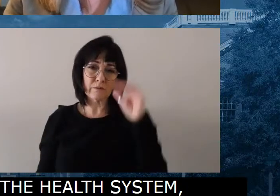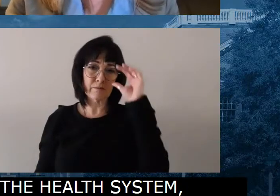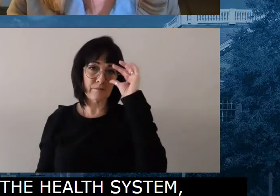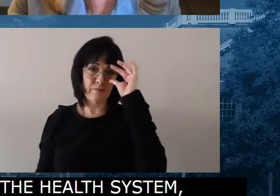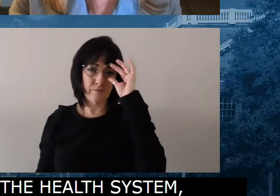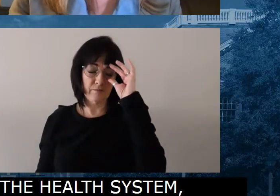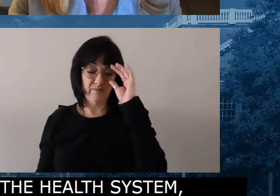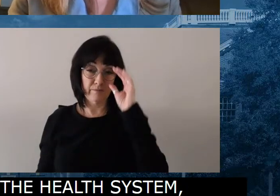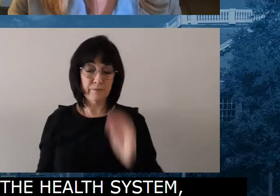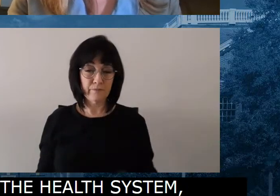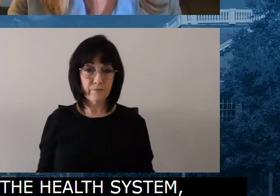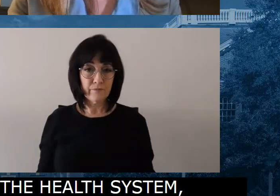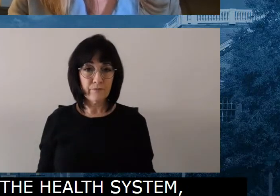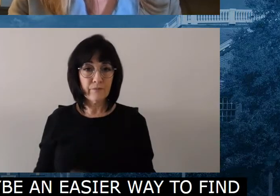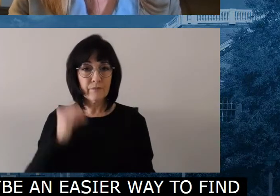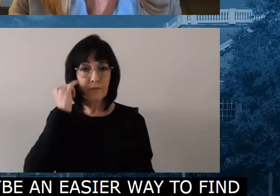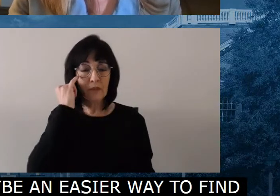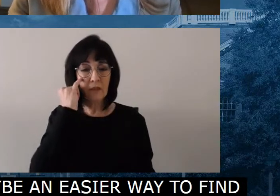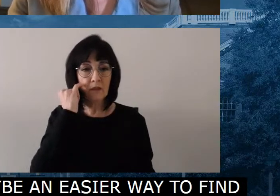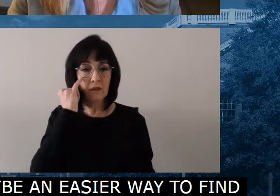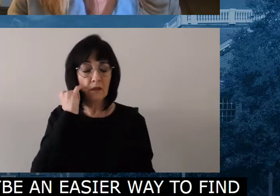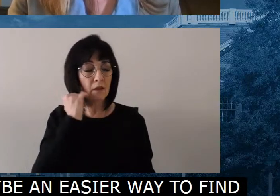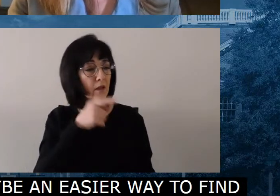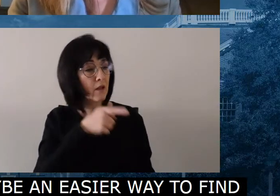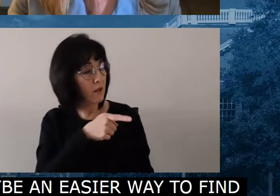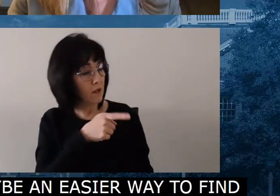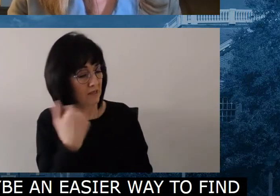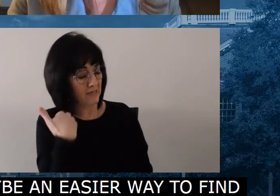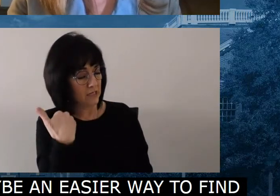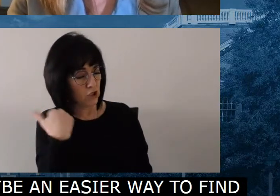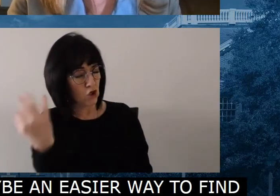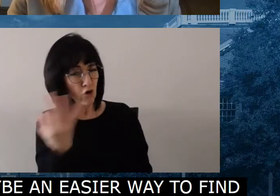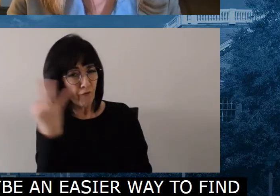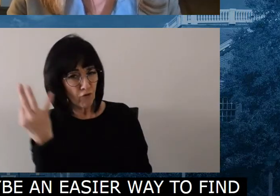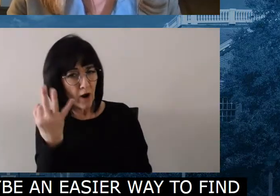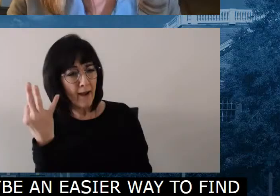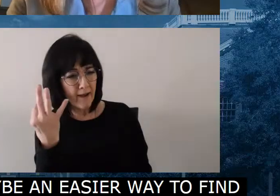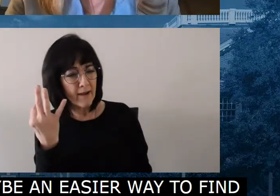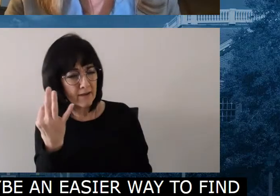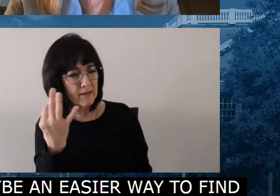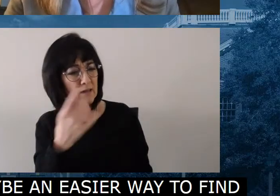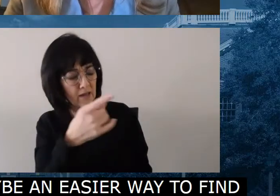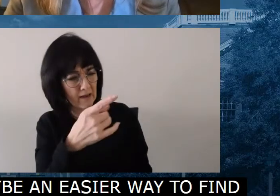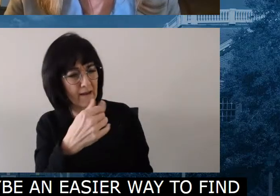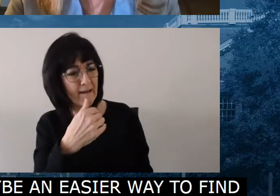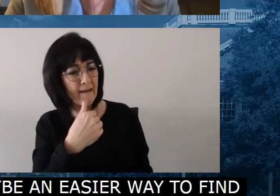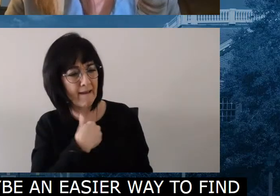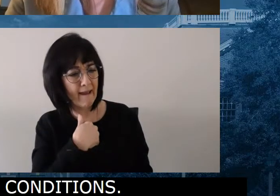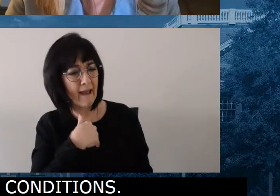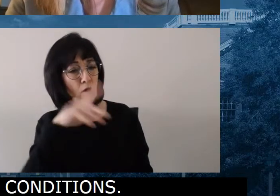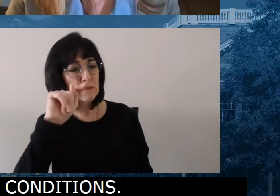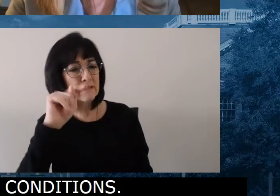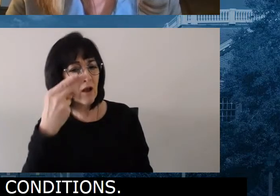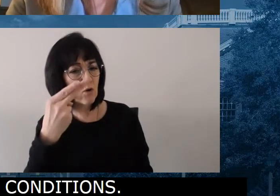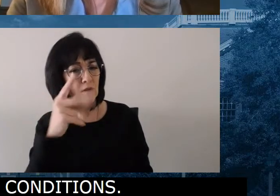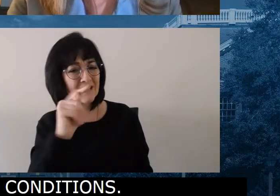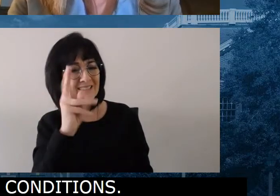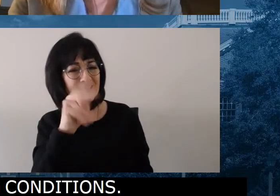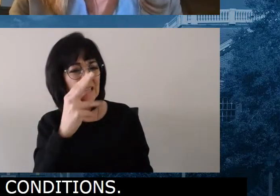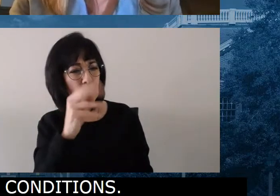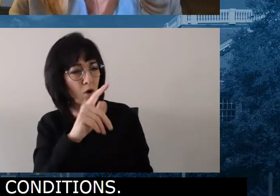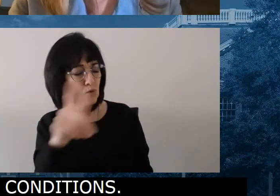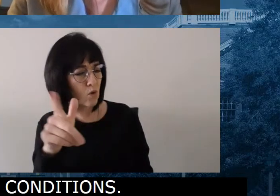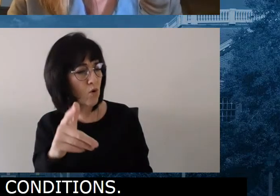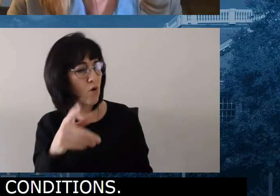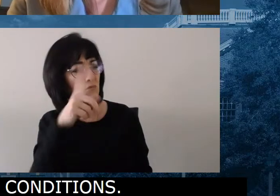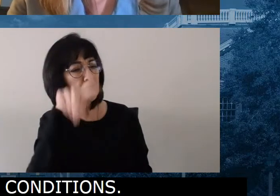Second question, at Friday's COVID-19 vaccination task force meeting, Dr. Hong mentioned that there was no projection for several weeks for how much J&J vaccine